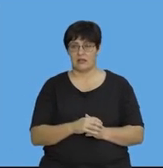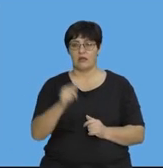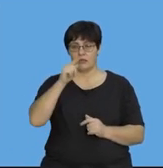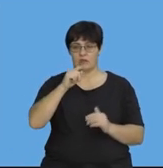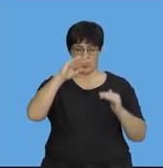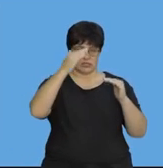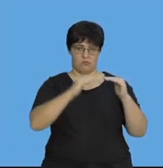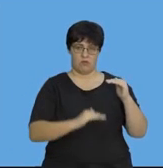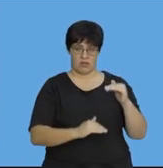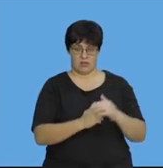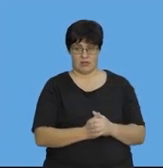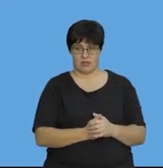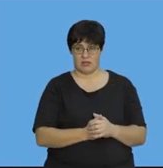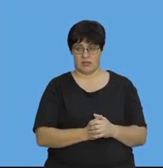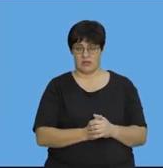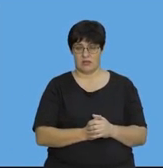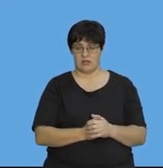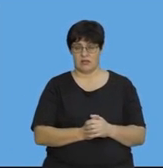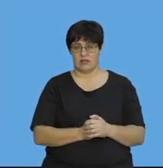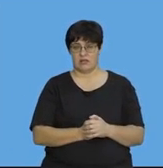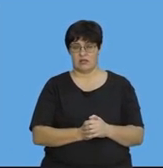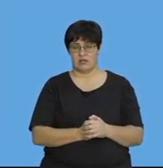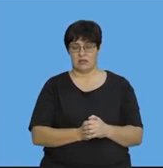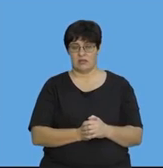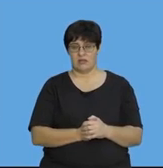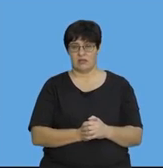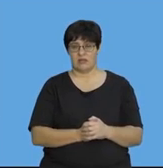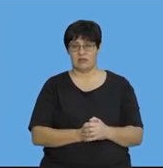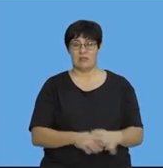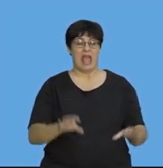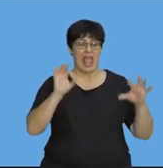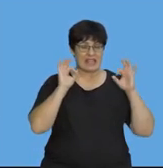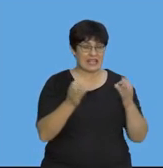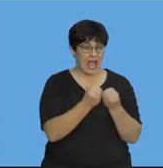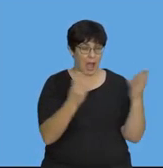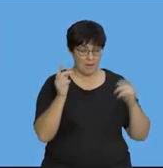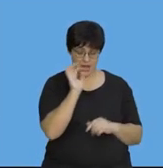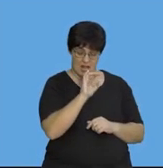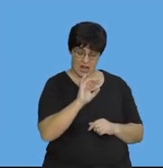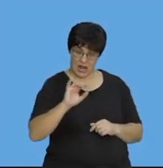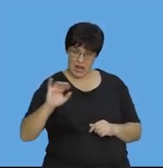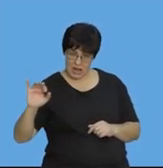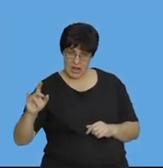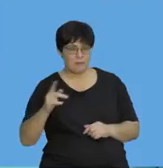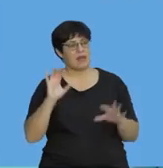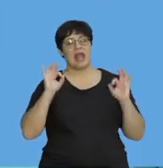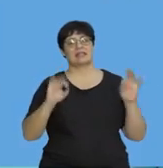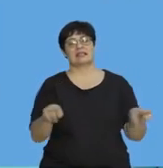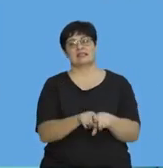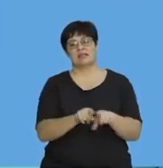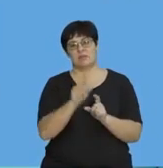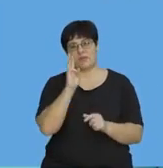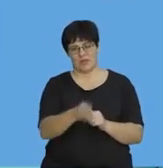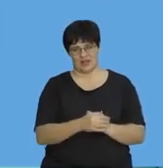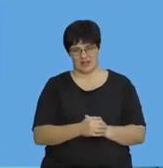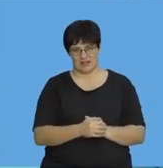one, this number will start to get smaller. If I had the exact decimal, those numbers would